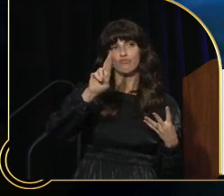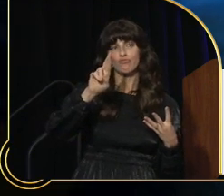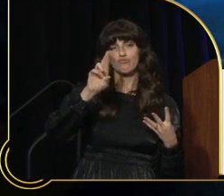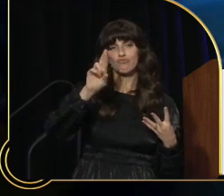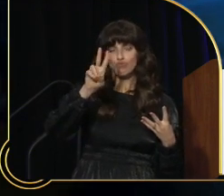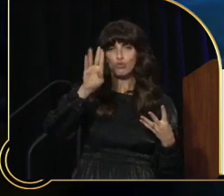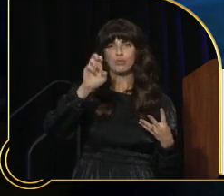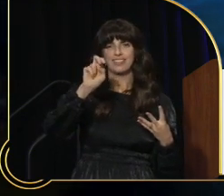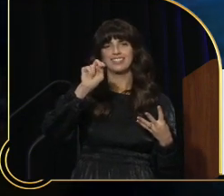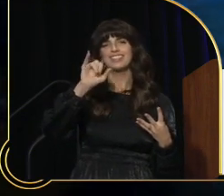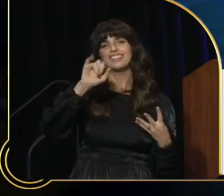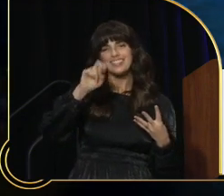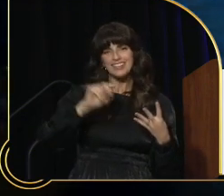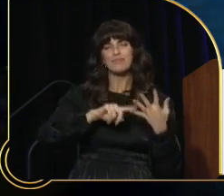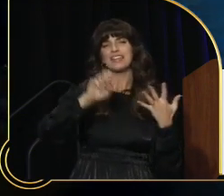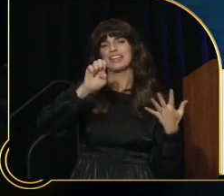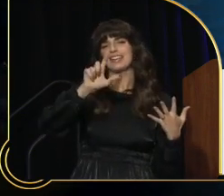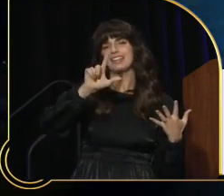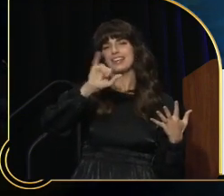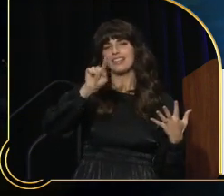coming.